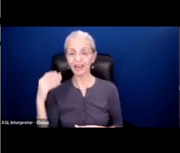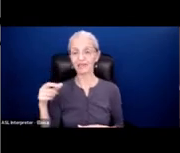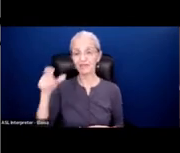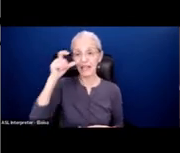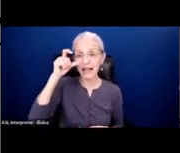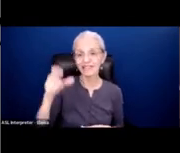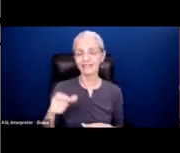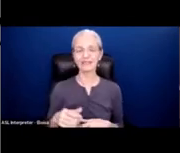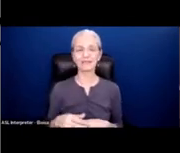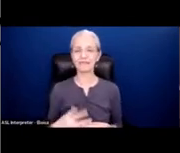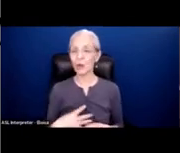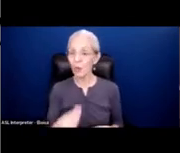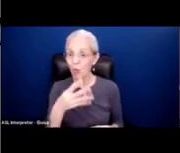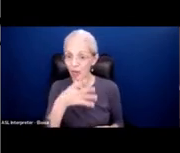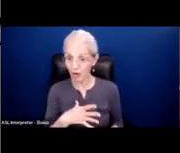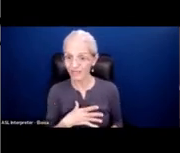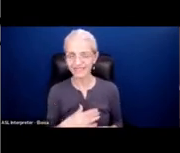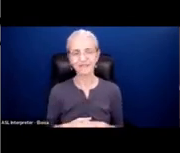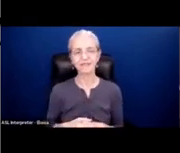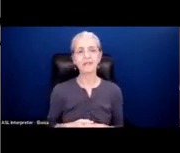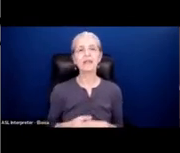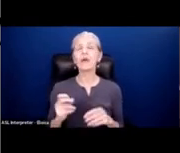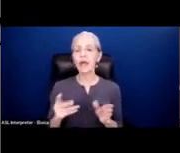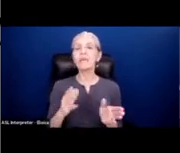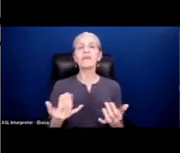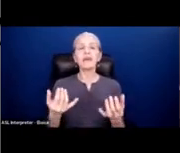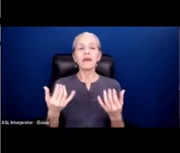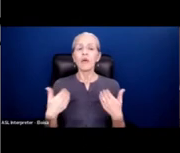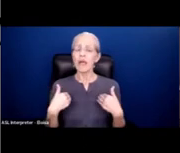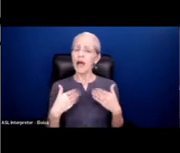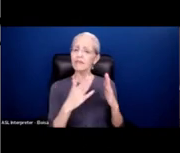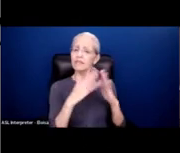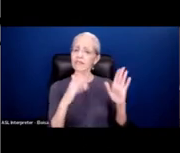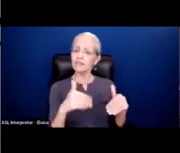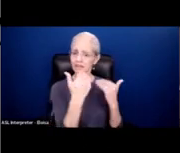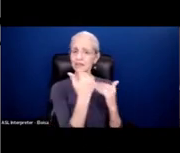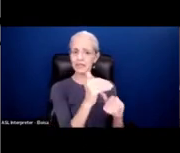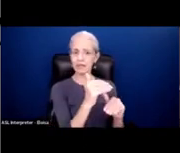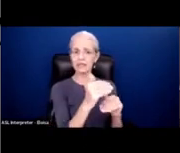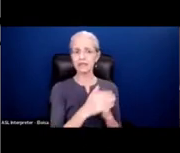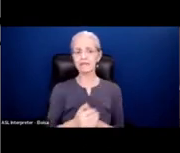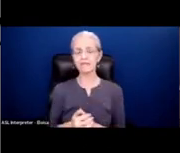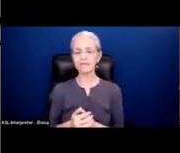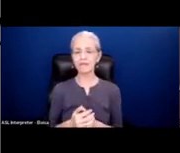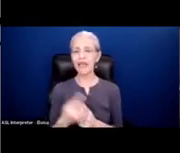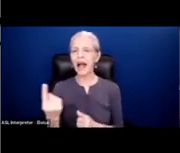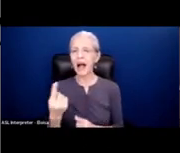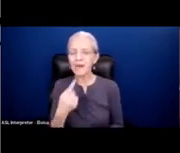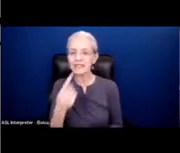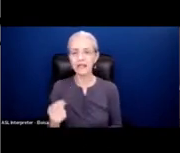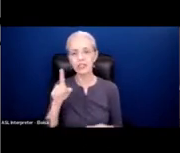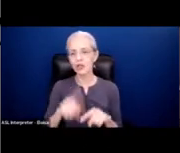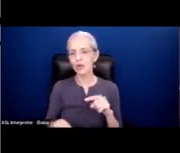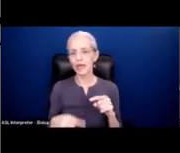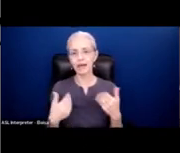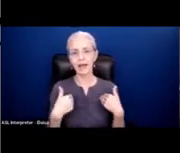So there are some service system limits that are just inherent in service systems. I always say you can't get a good life from a